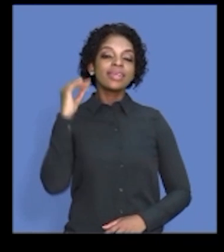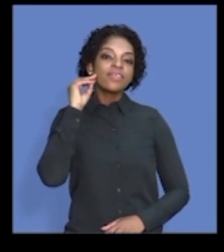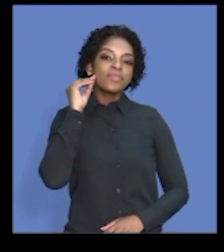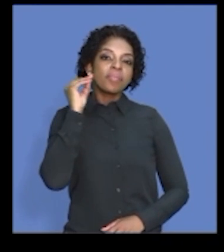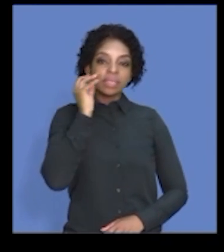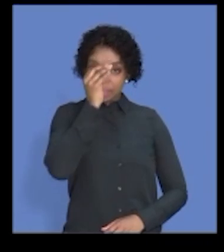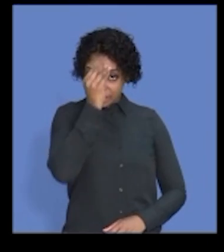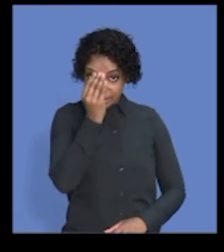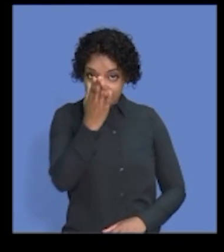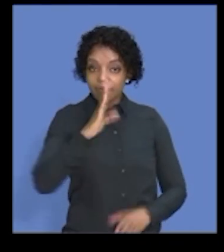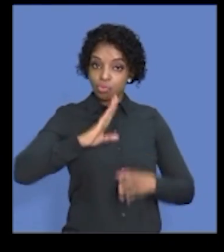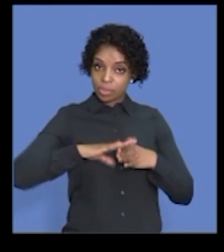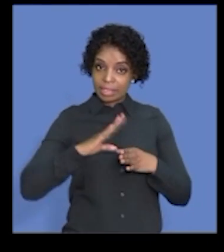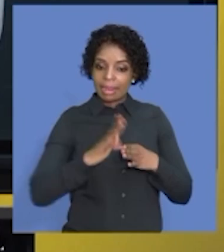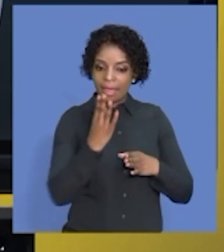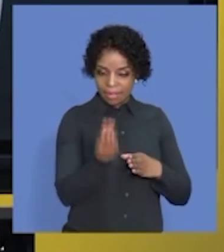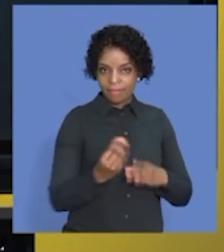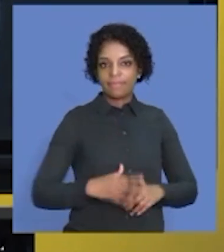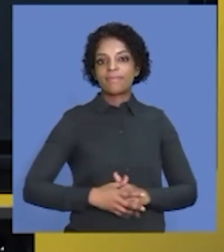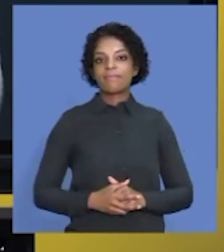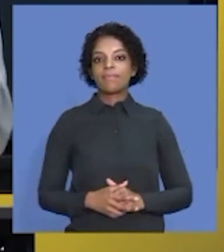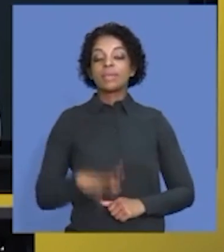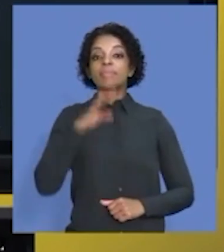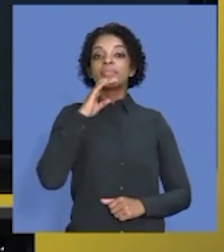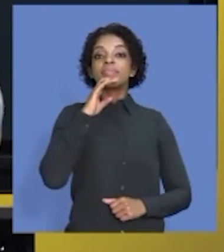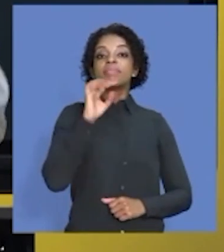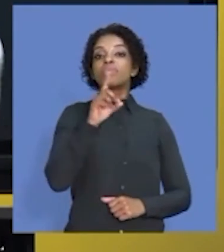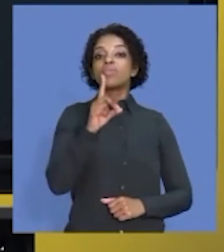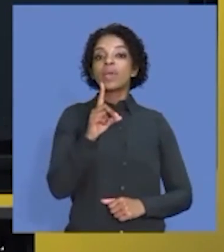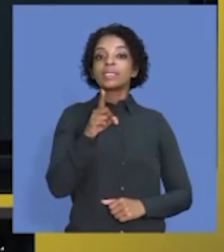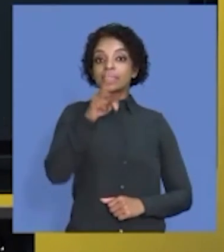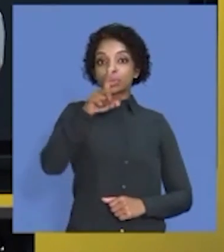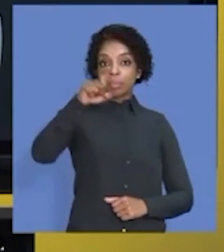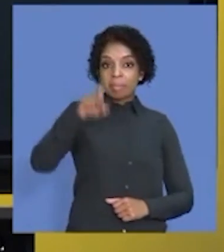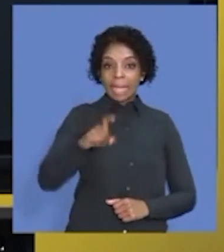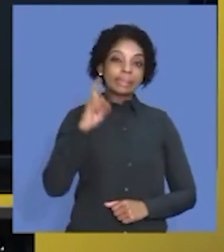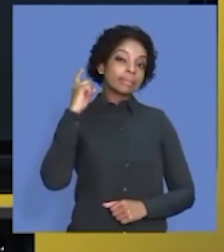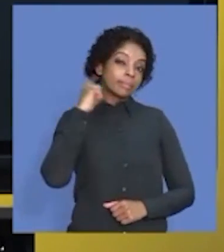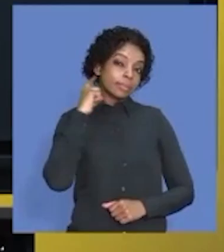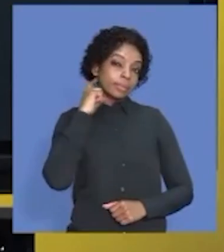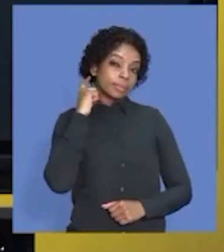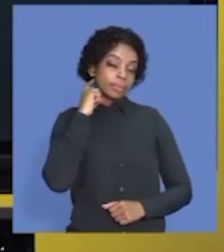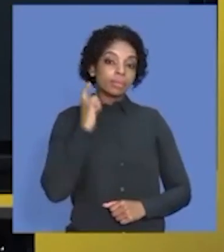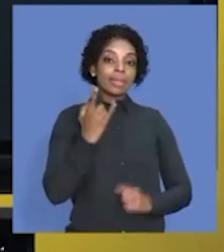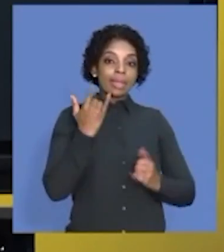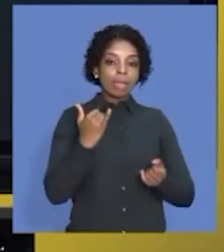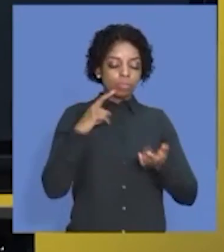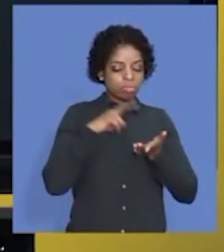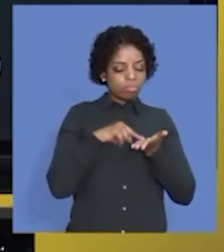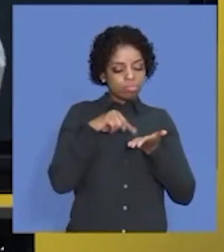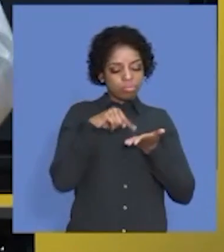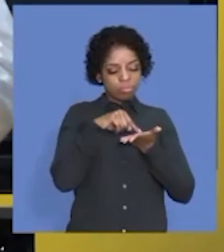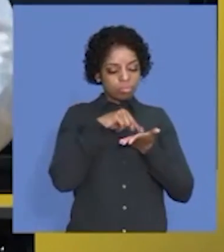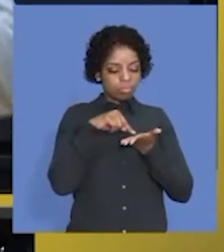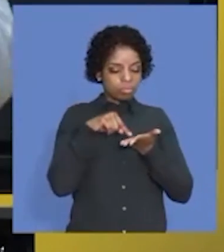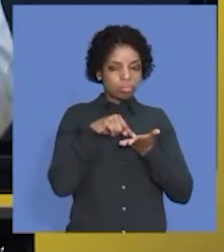reason. You now have to take that into consideration in order to work out how much